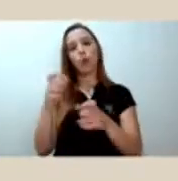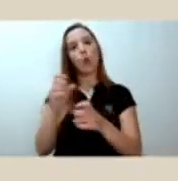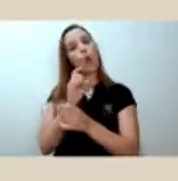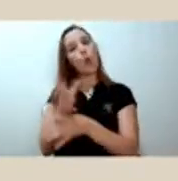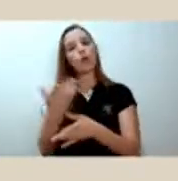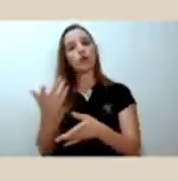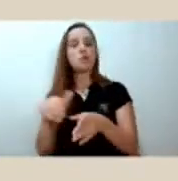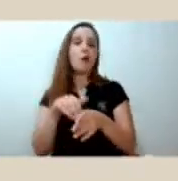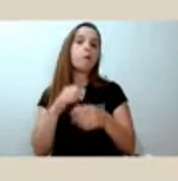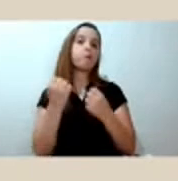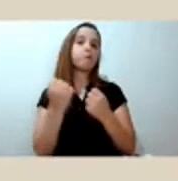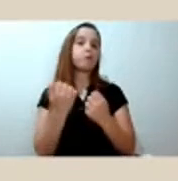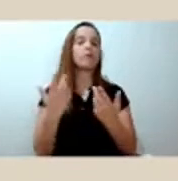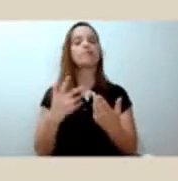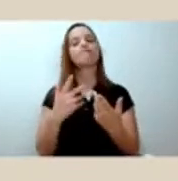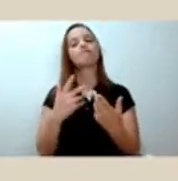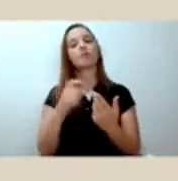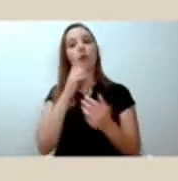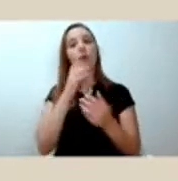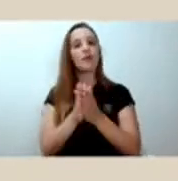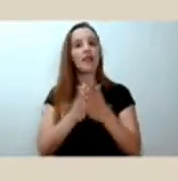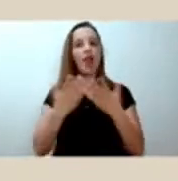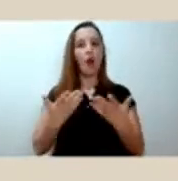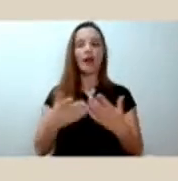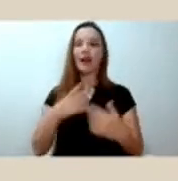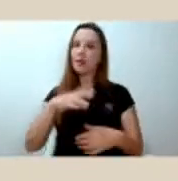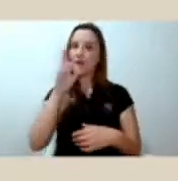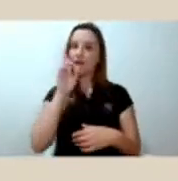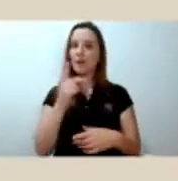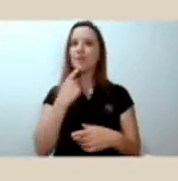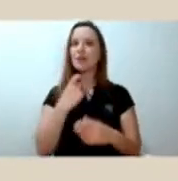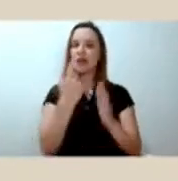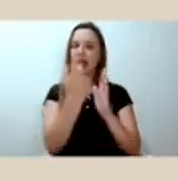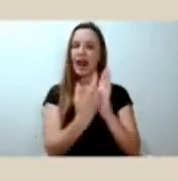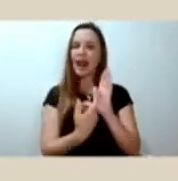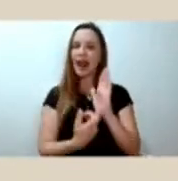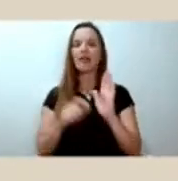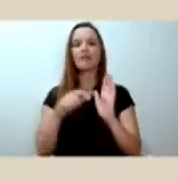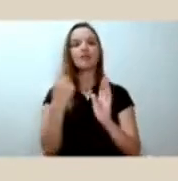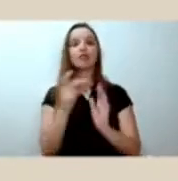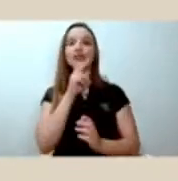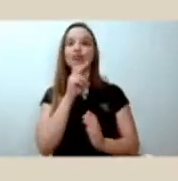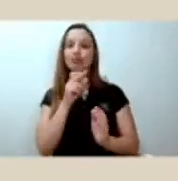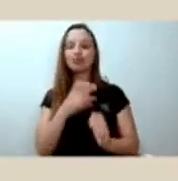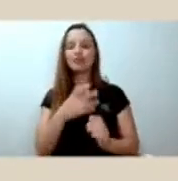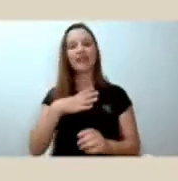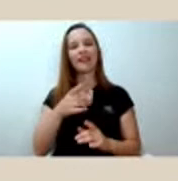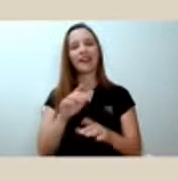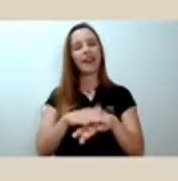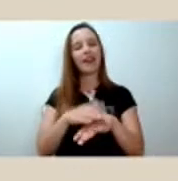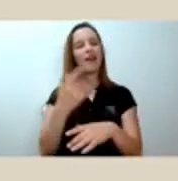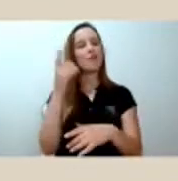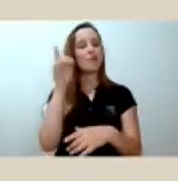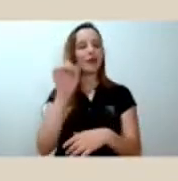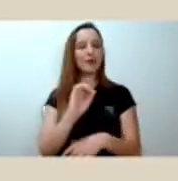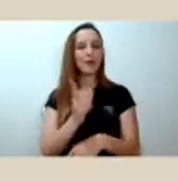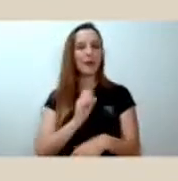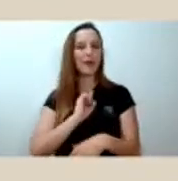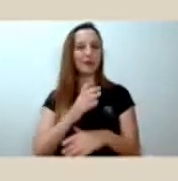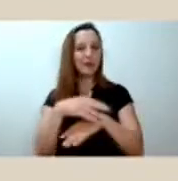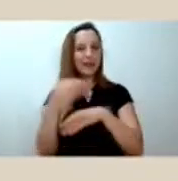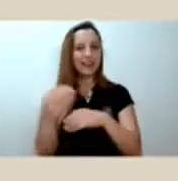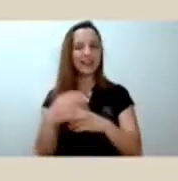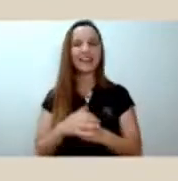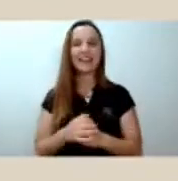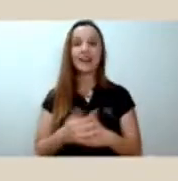do so. We really want to see the answers to these questions. They will be important for us later. Now that we got